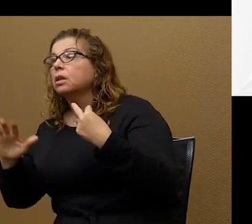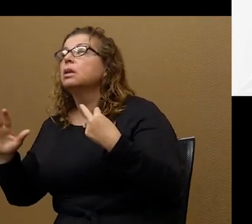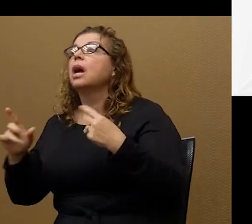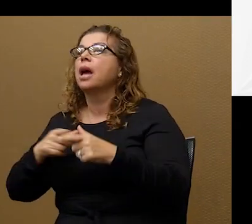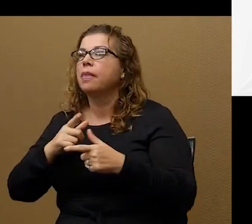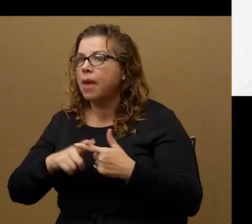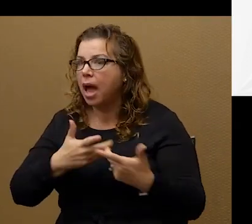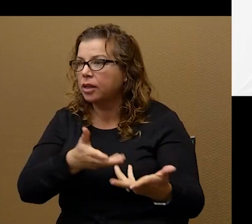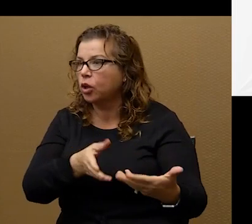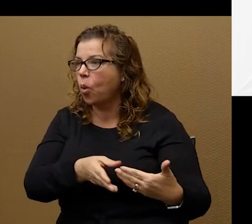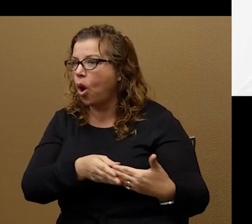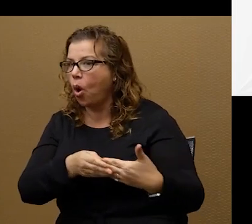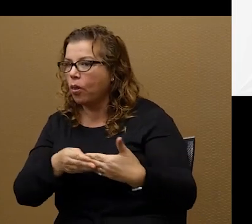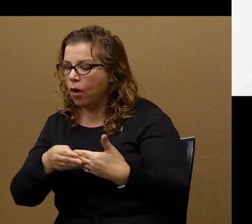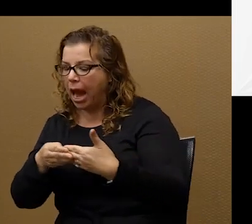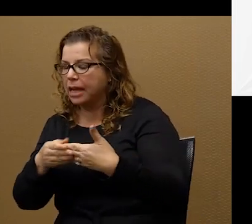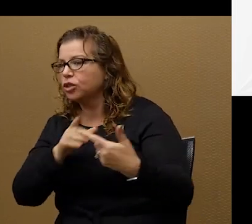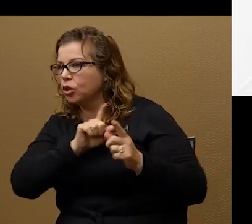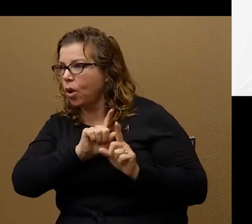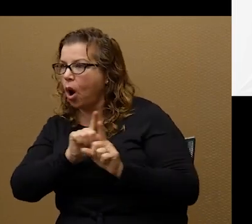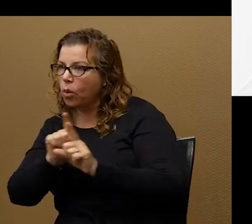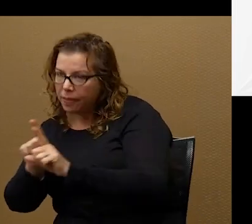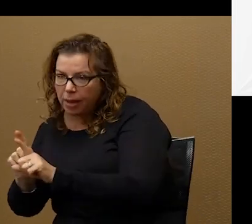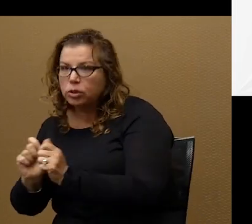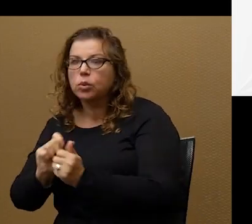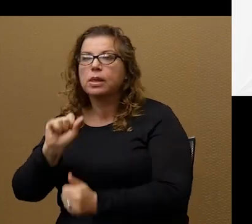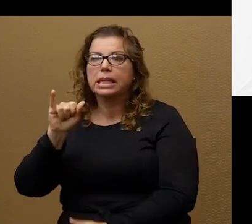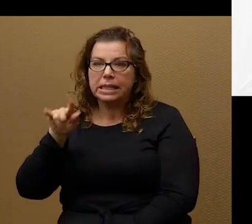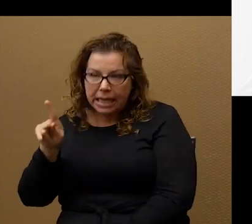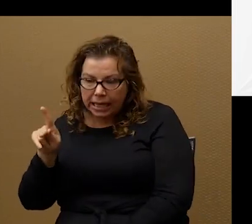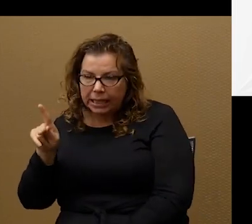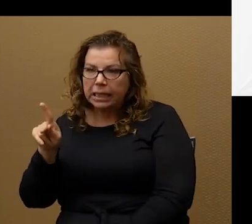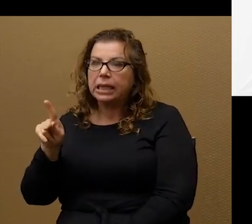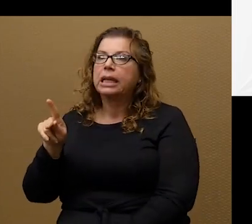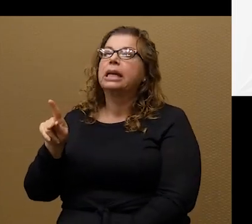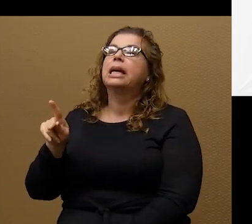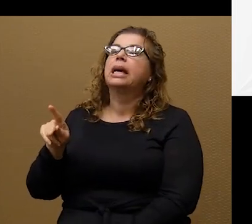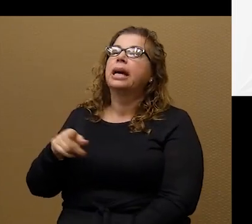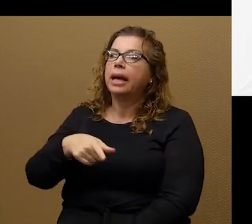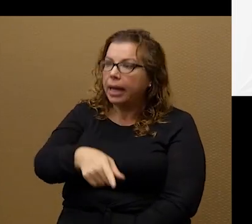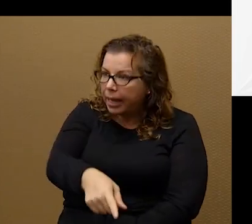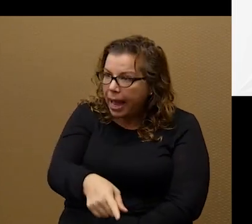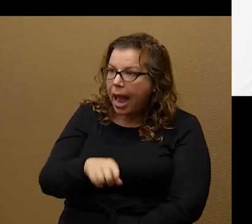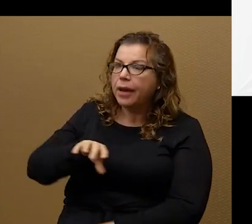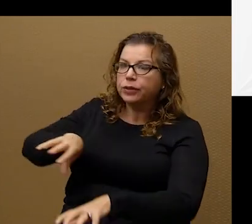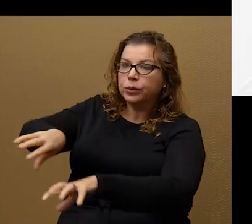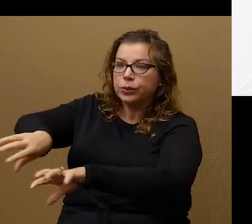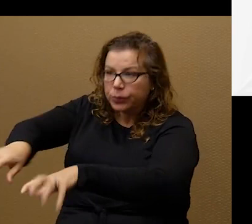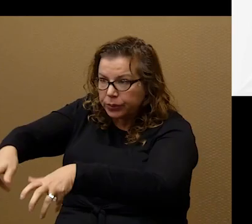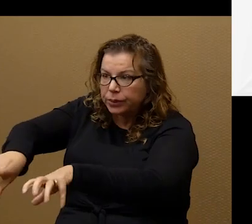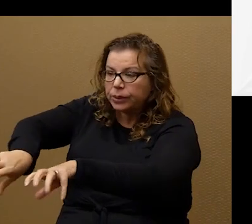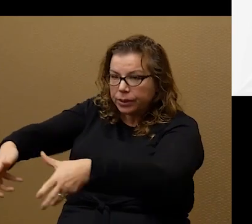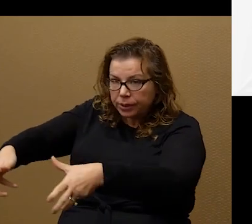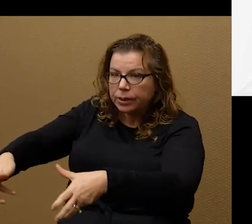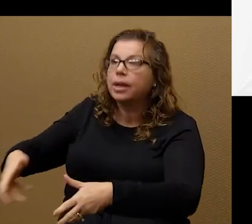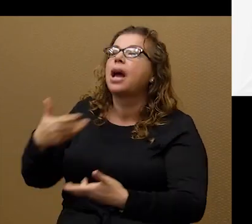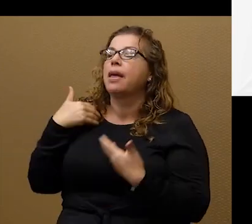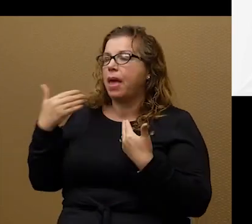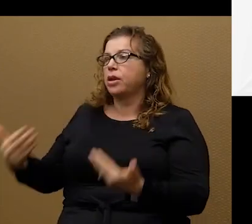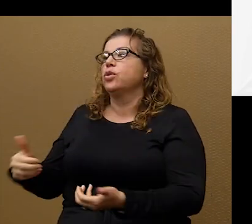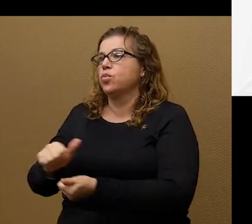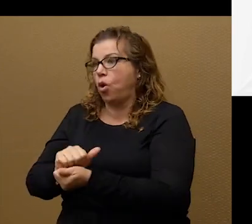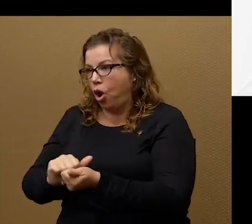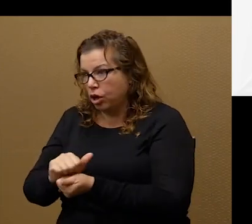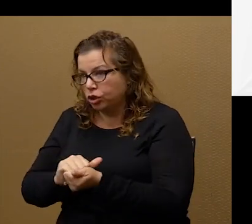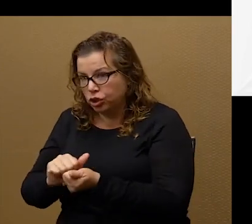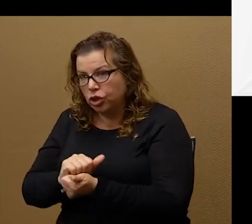hold their hands, you walk them to the sink, you you have them turn on the water, and then you wash their hands with